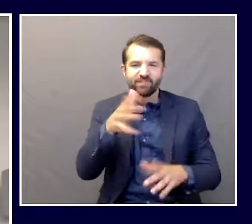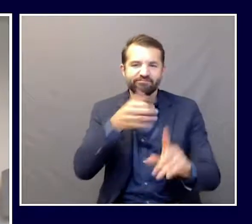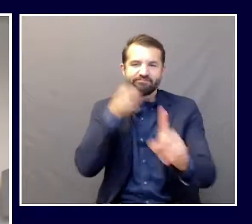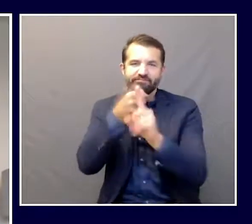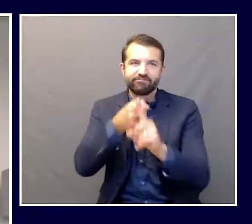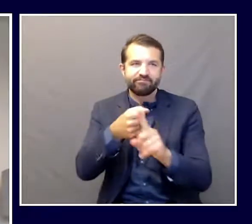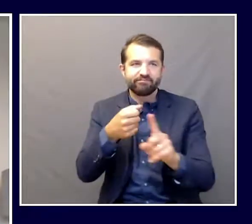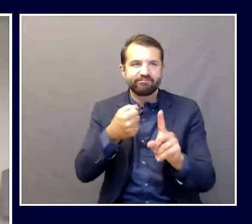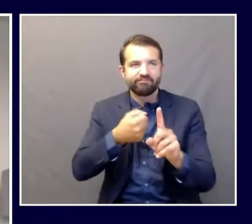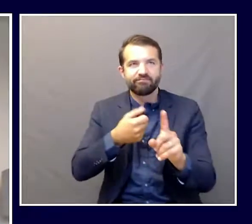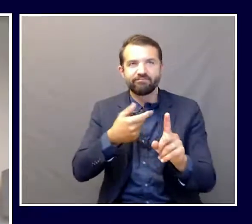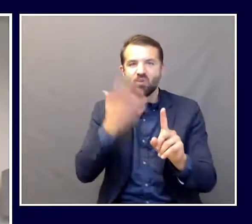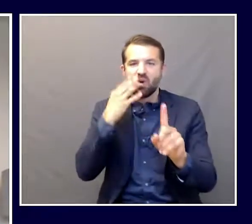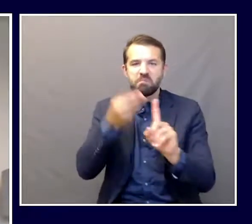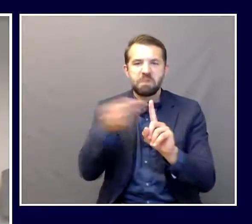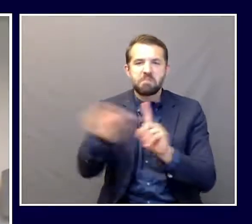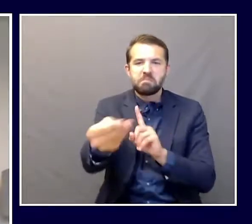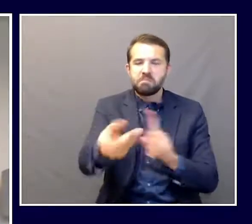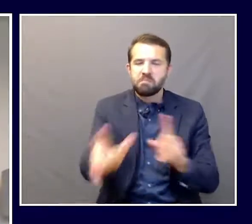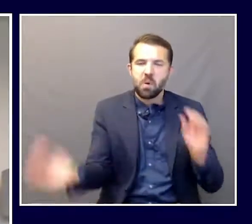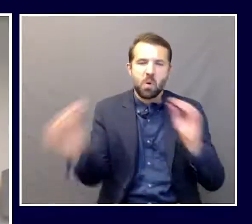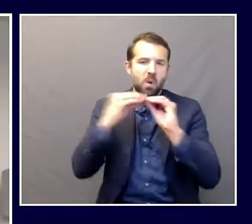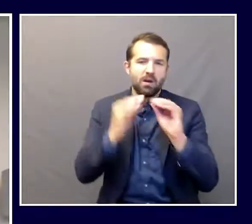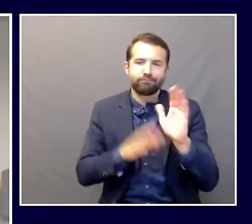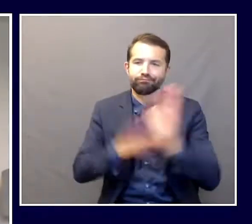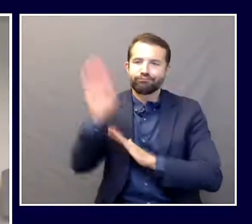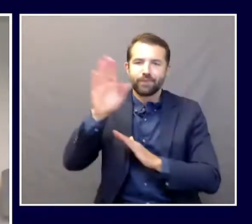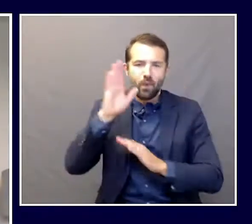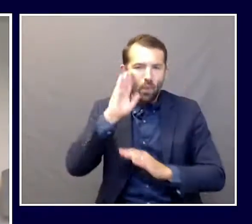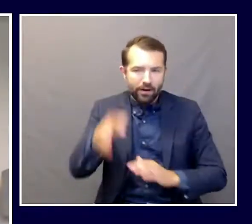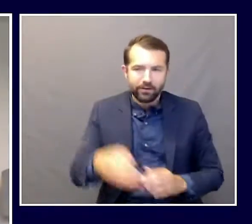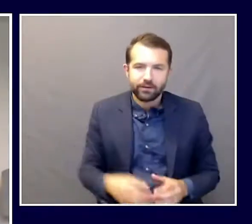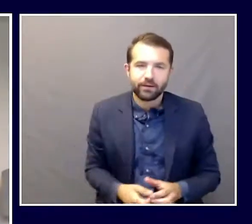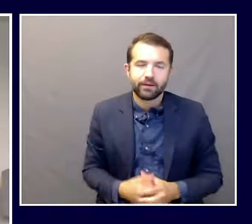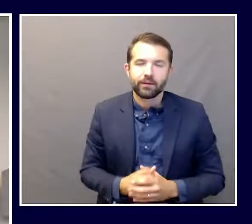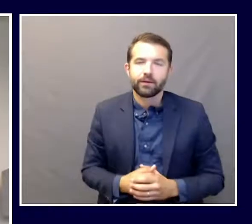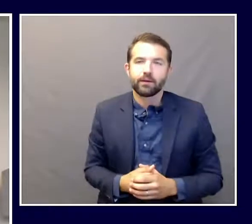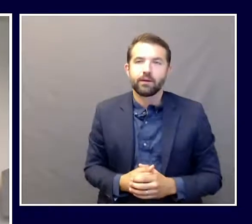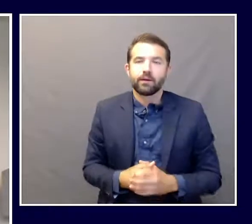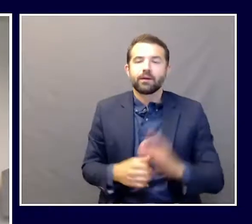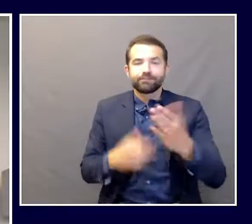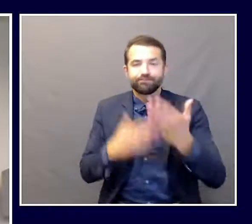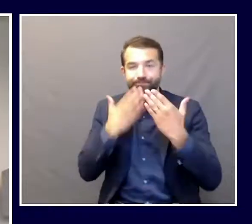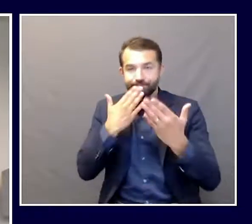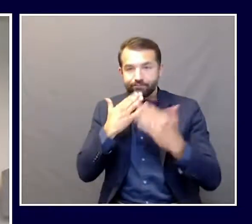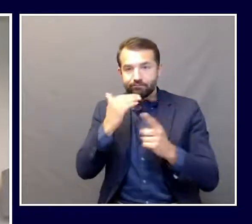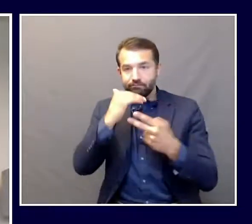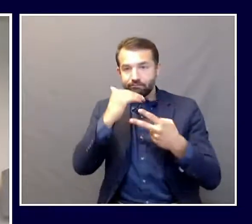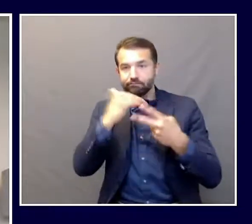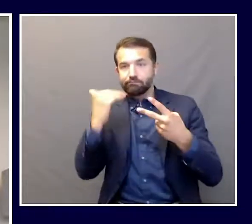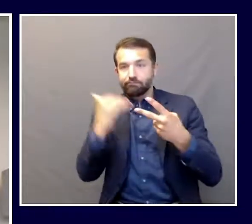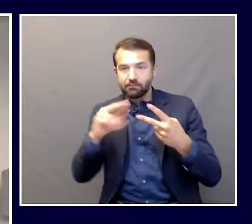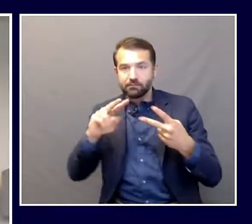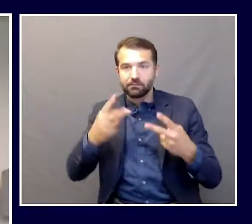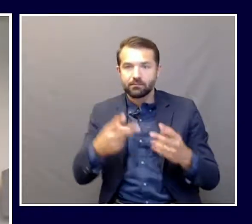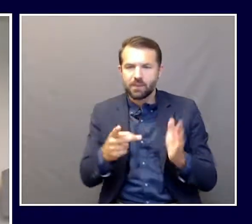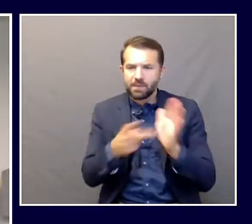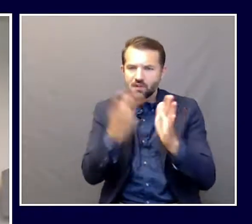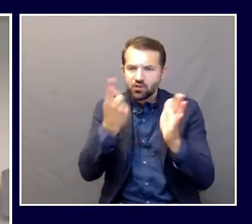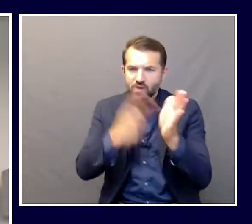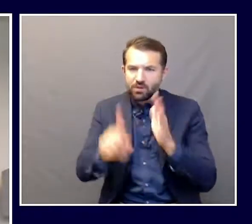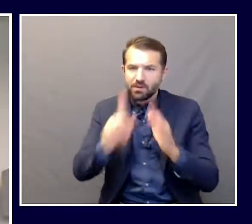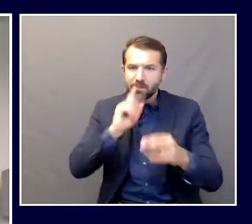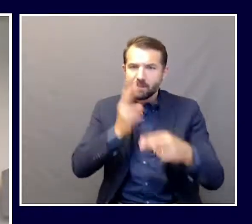Understood. So then I guess I'll just move on to my second question then. And I wanted to just double check there was a number you had mentioned regarding